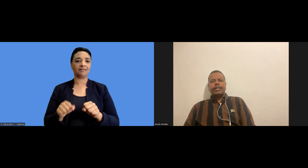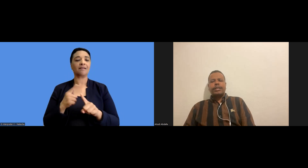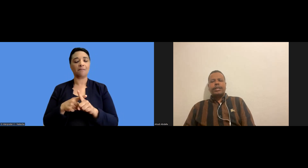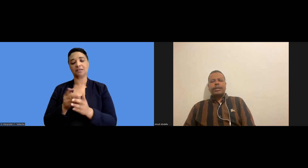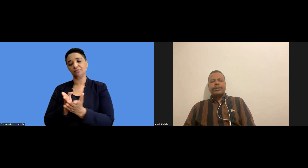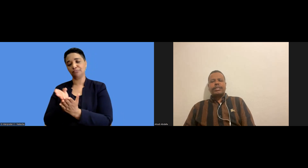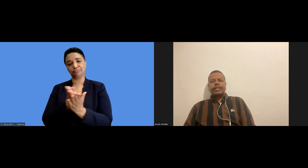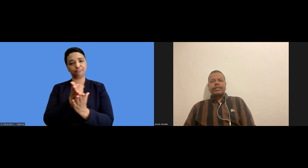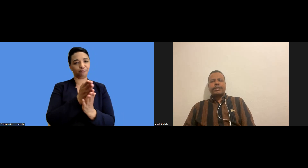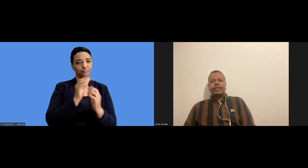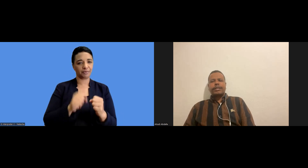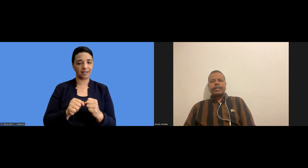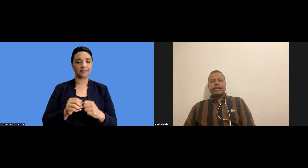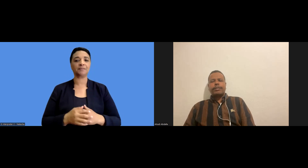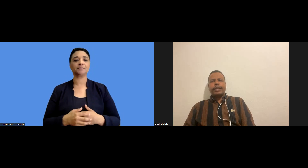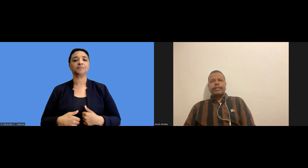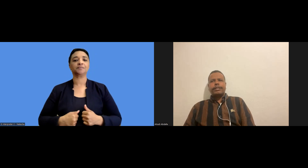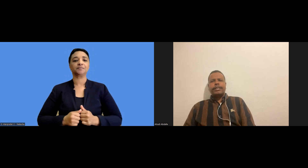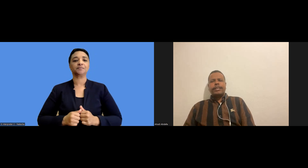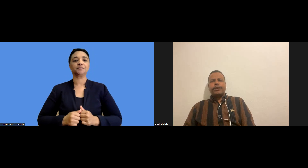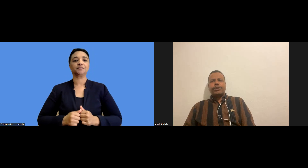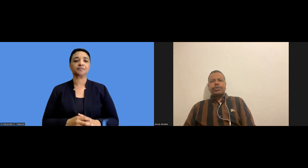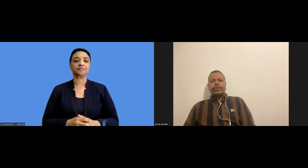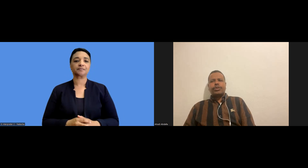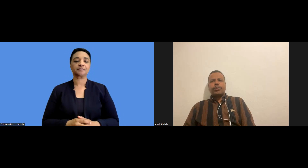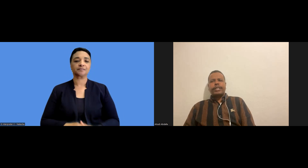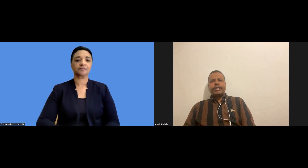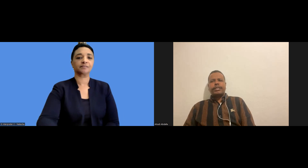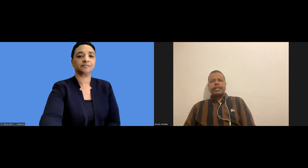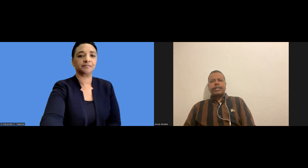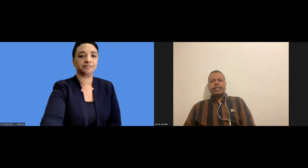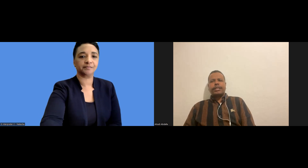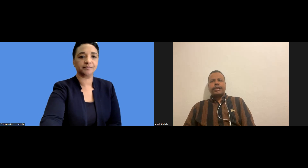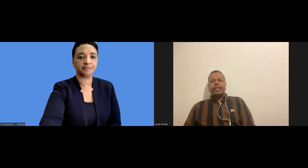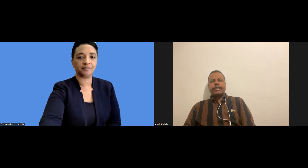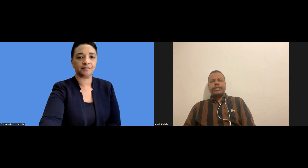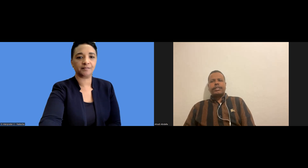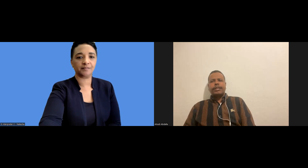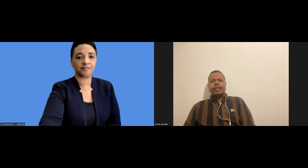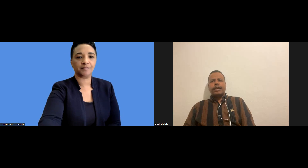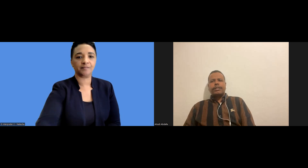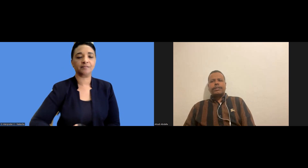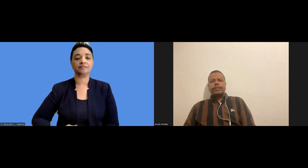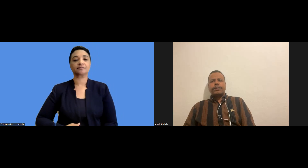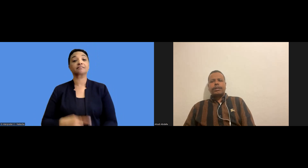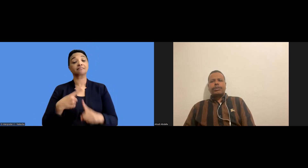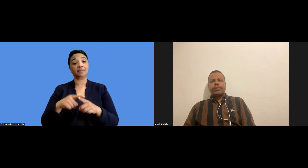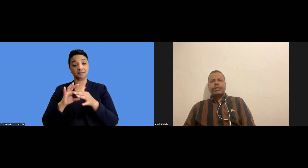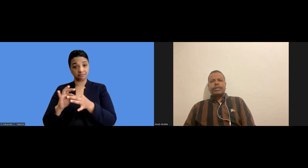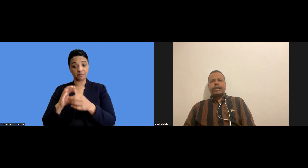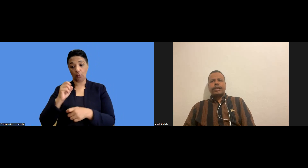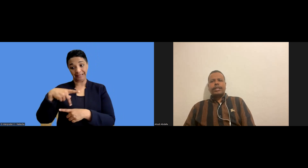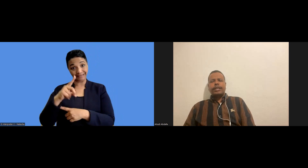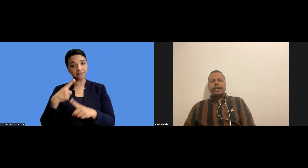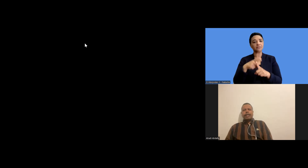other cluster in place, and also with OPDs and other agencies. Thank you so